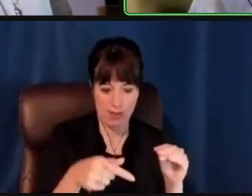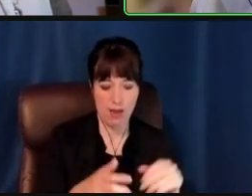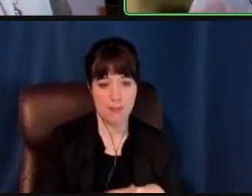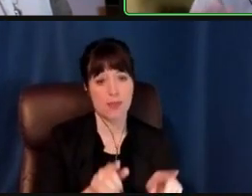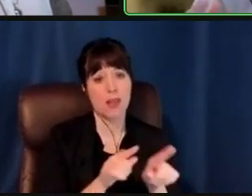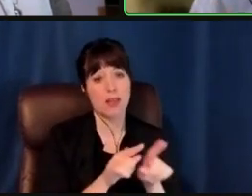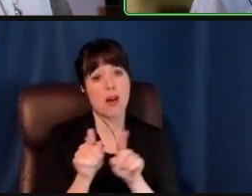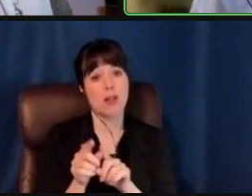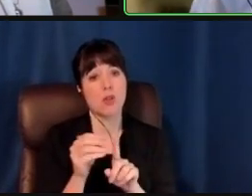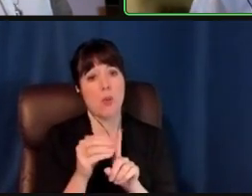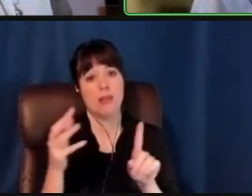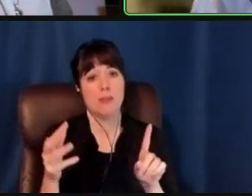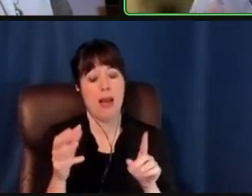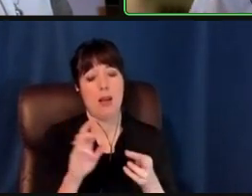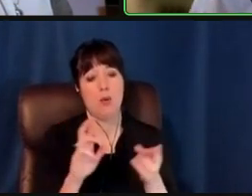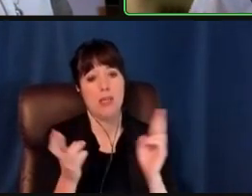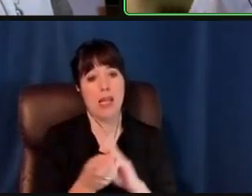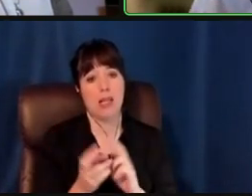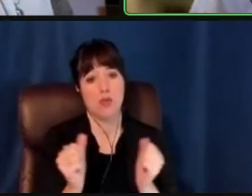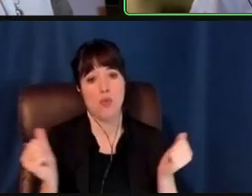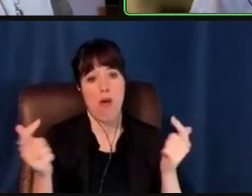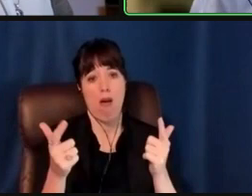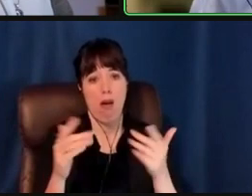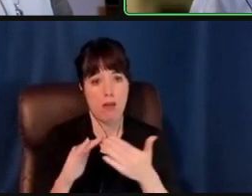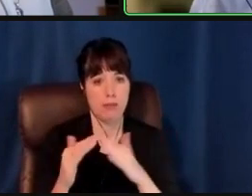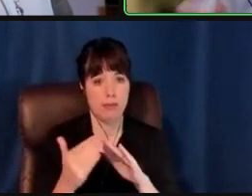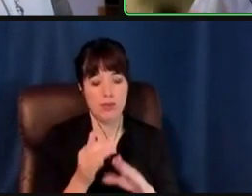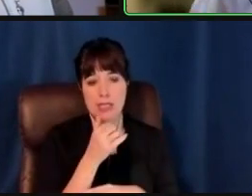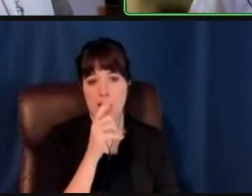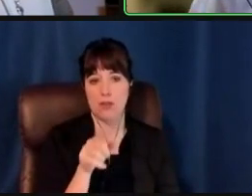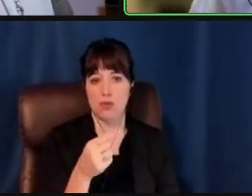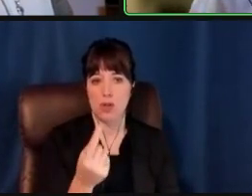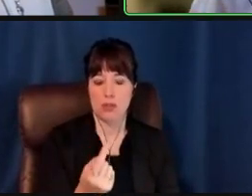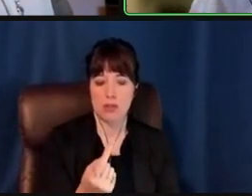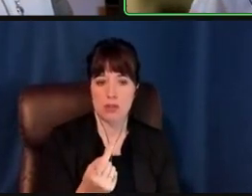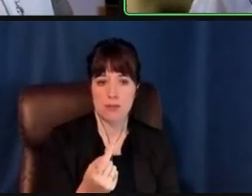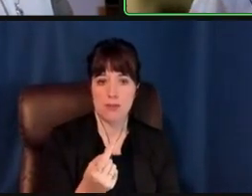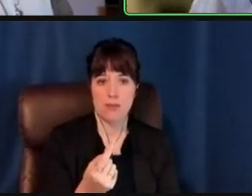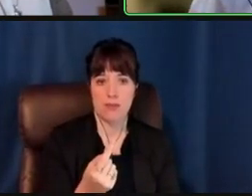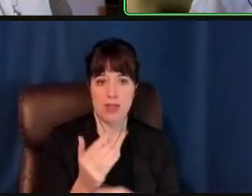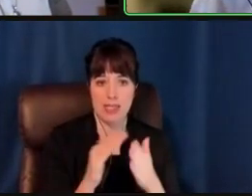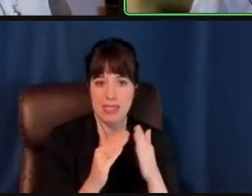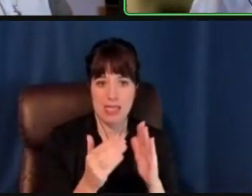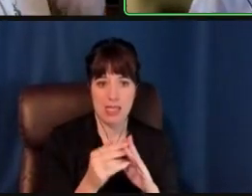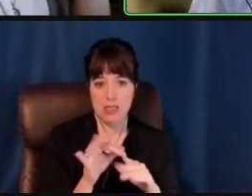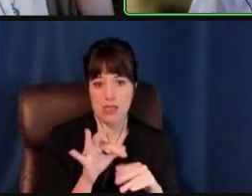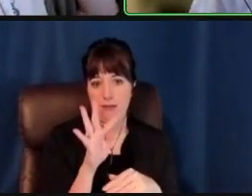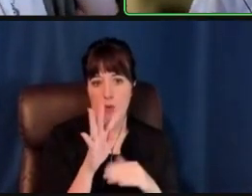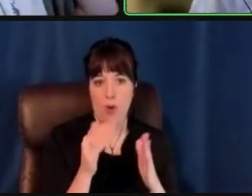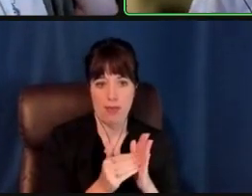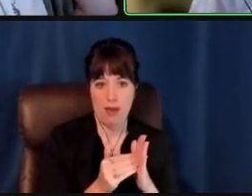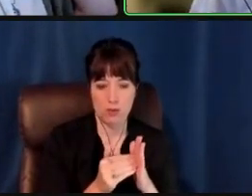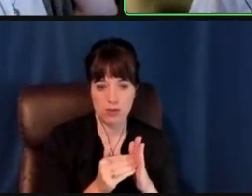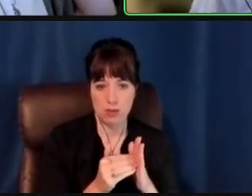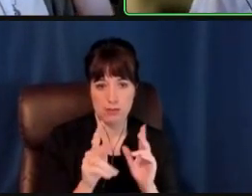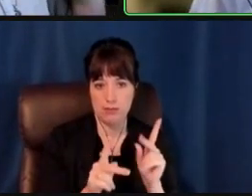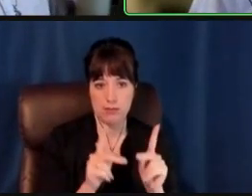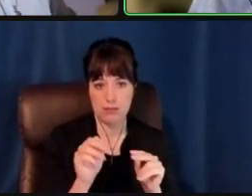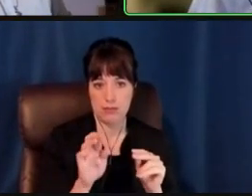expanding recycling to all communities. It's not just cities of 4,000 population or